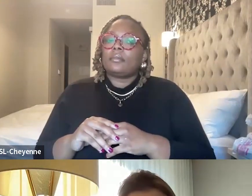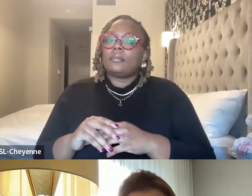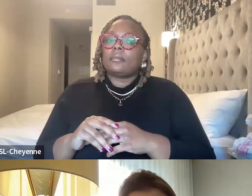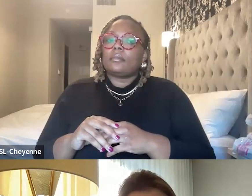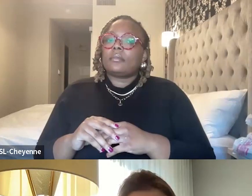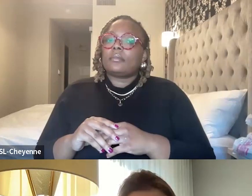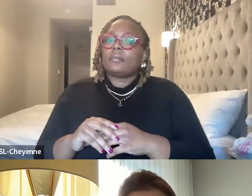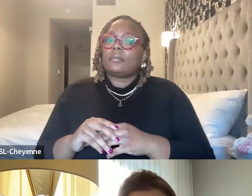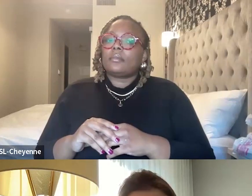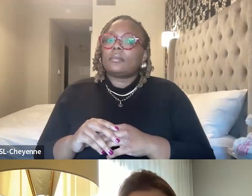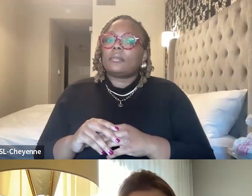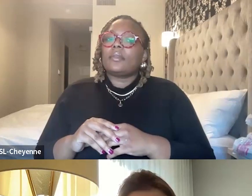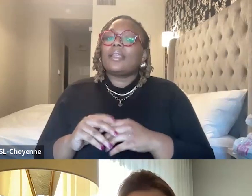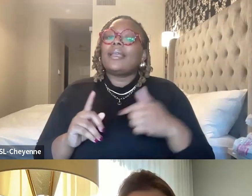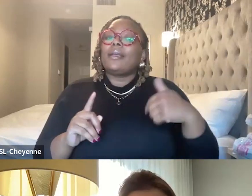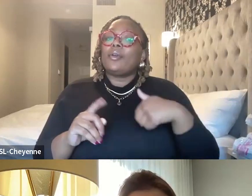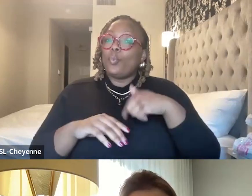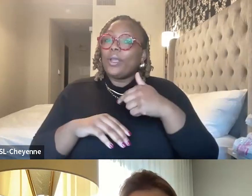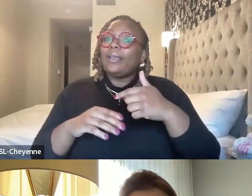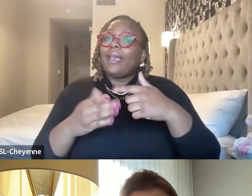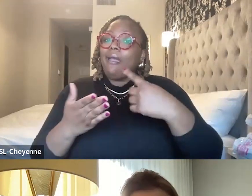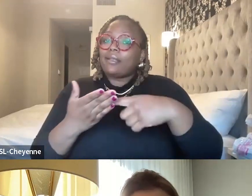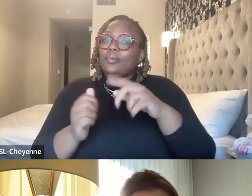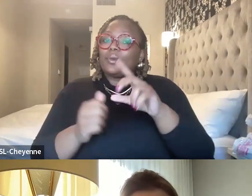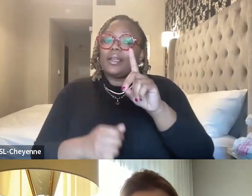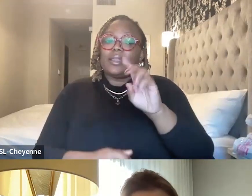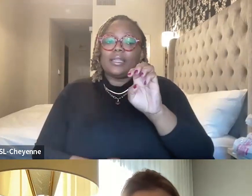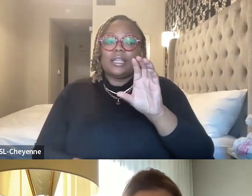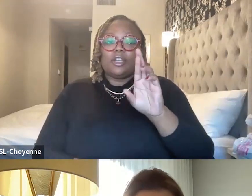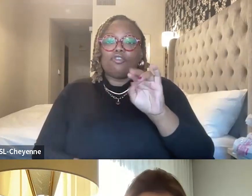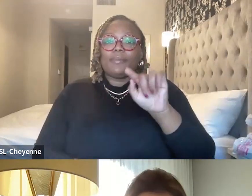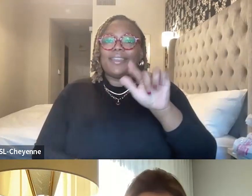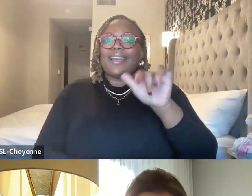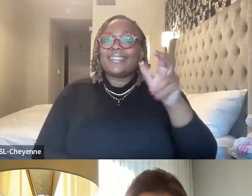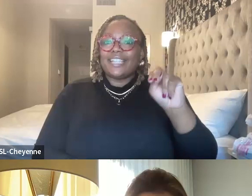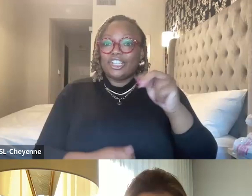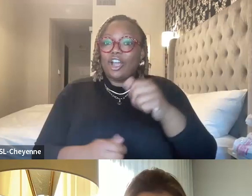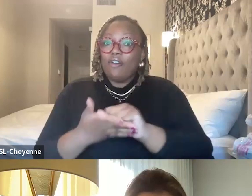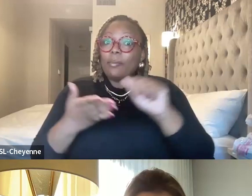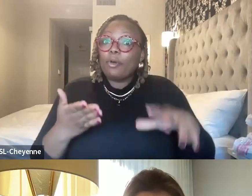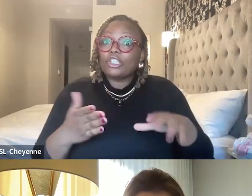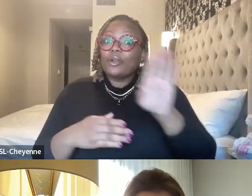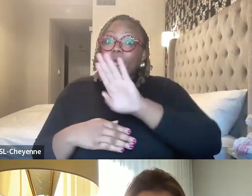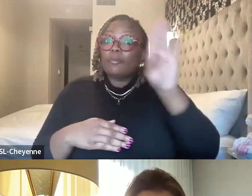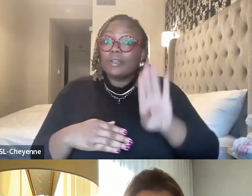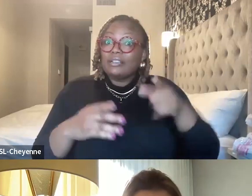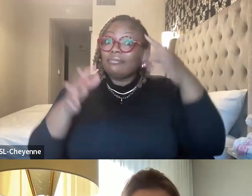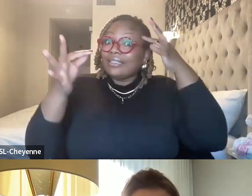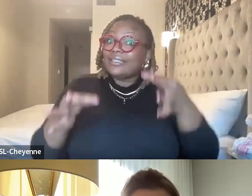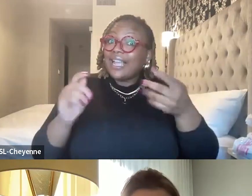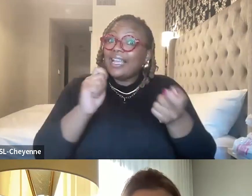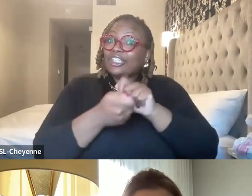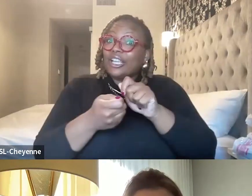course, with the decriminalization of abortion, that the Supreme Court in Brazil can now decide and change the situation of women